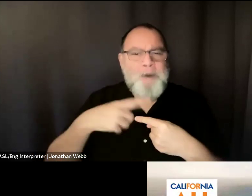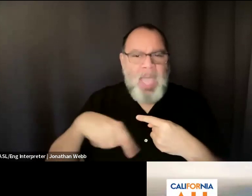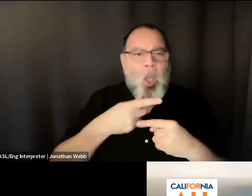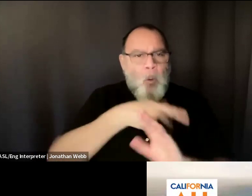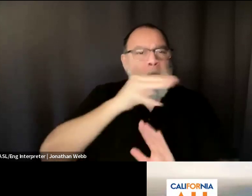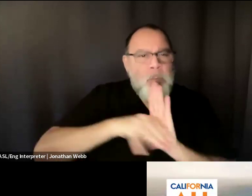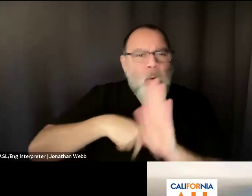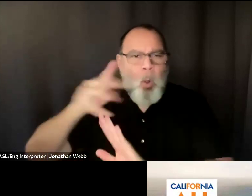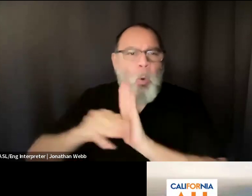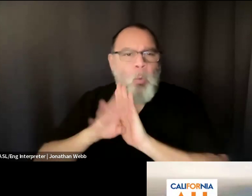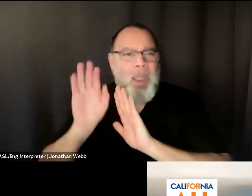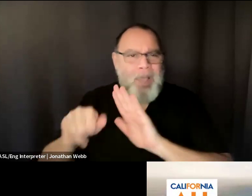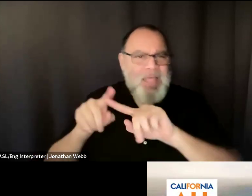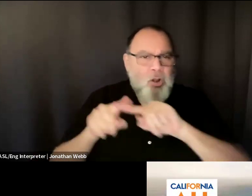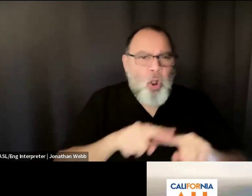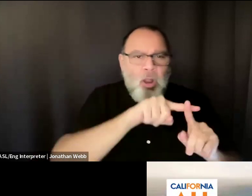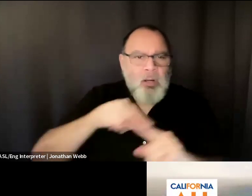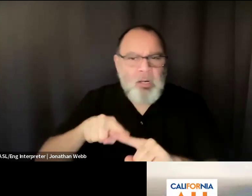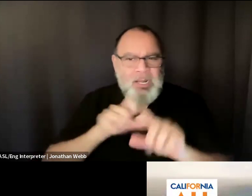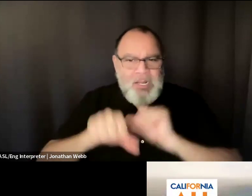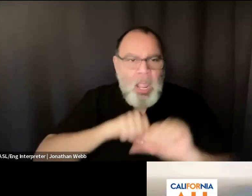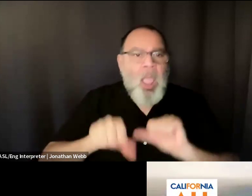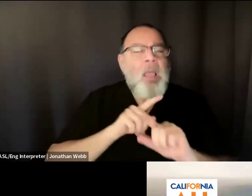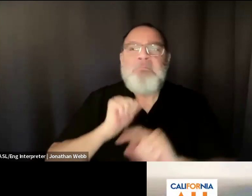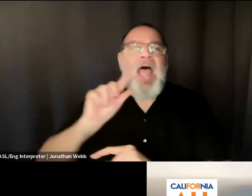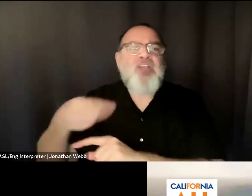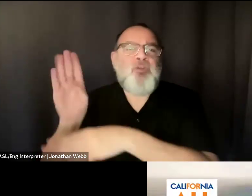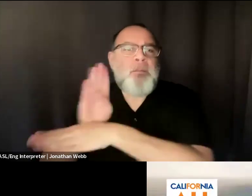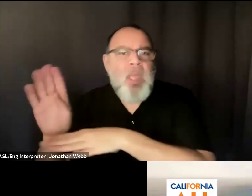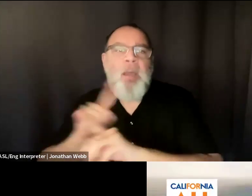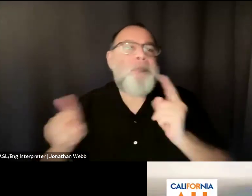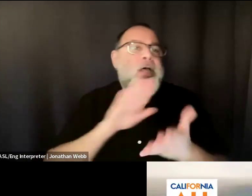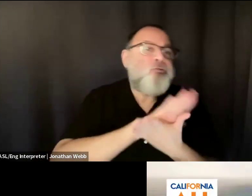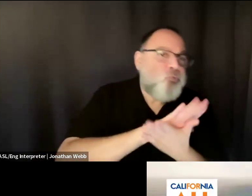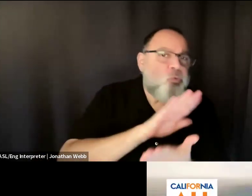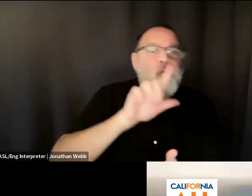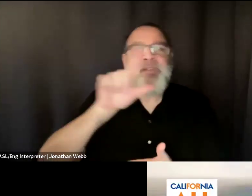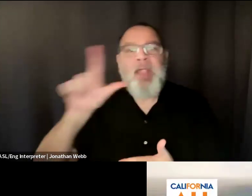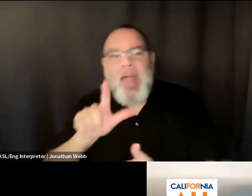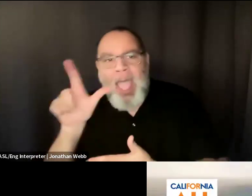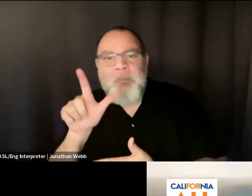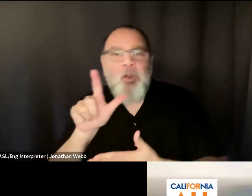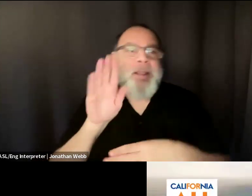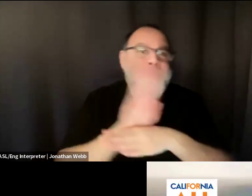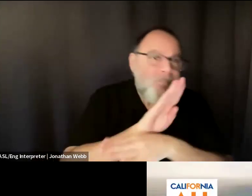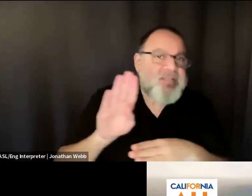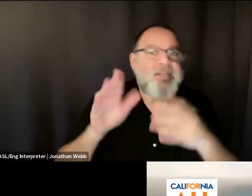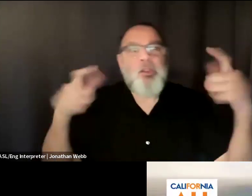not just on residents, but on businesses, schools, libraries, and commercial entities as well. Thanks for the question.